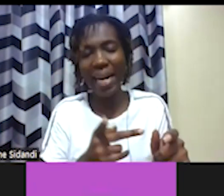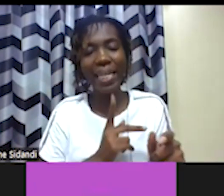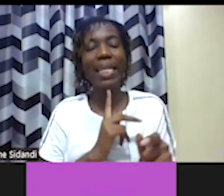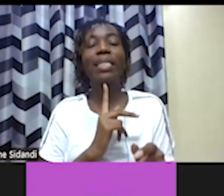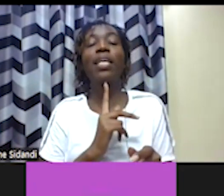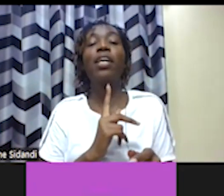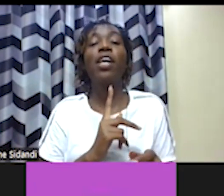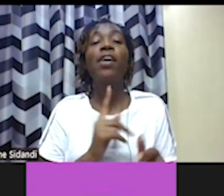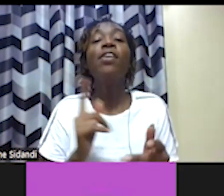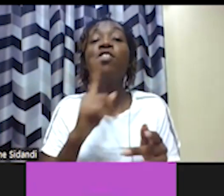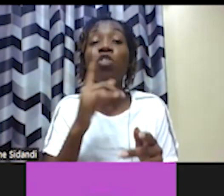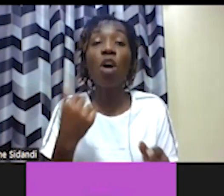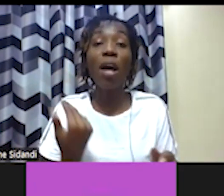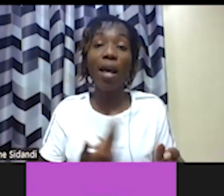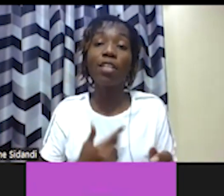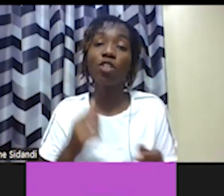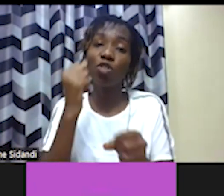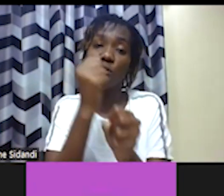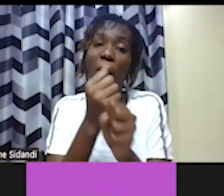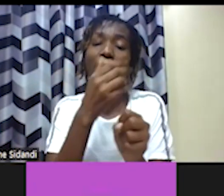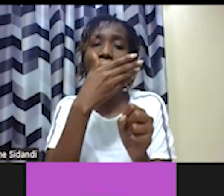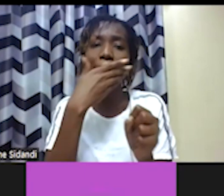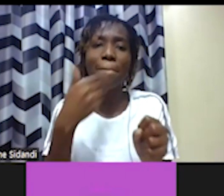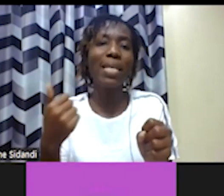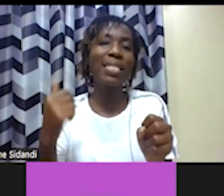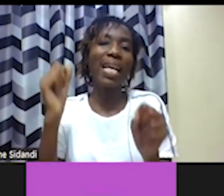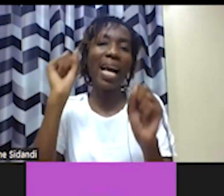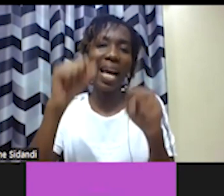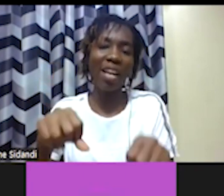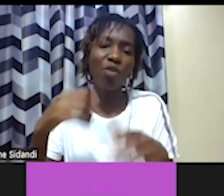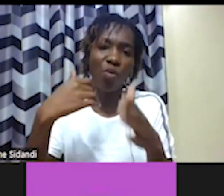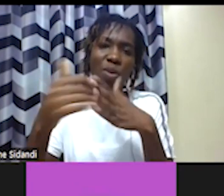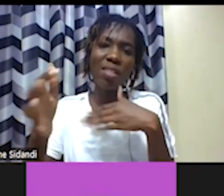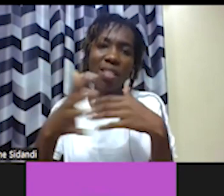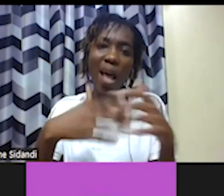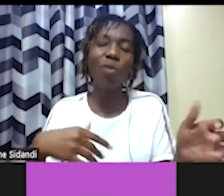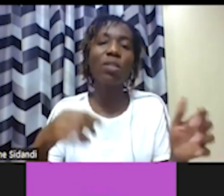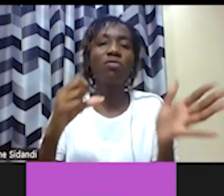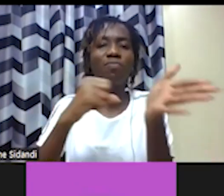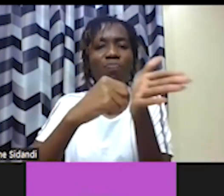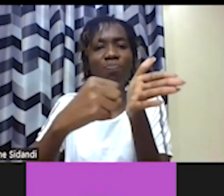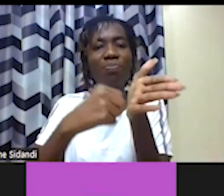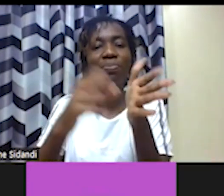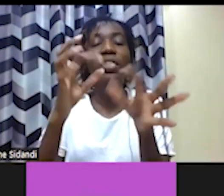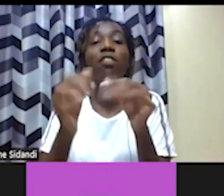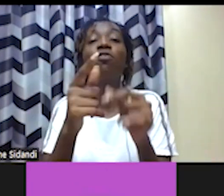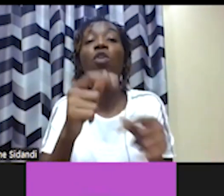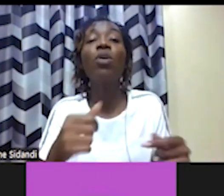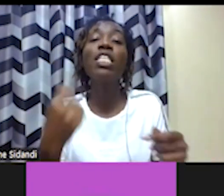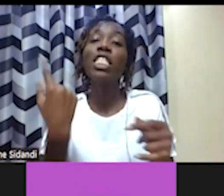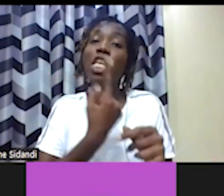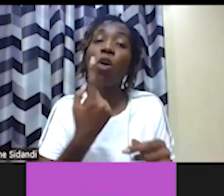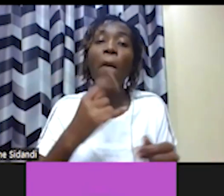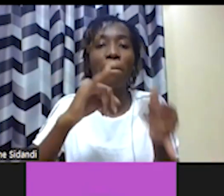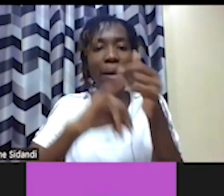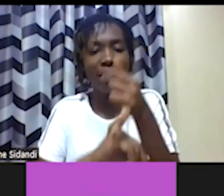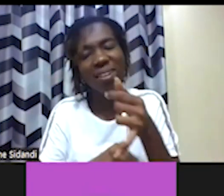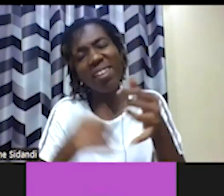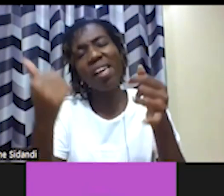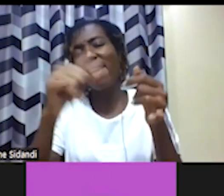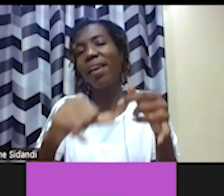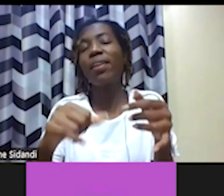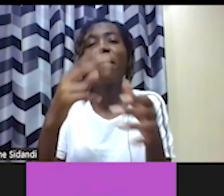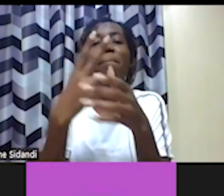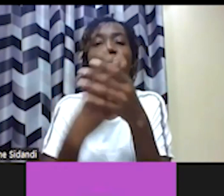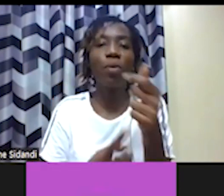actually do the best we can without labels, whether you are a parent, so long as you're a parent, single, married, whatever, both of you,